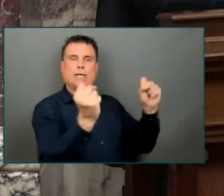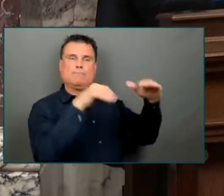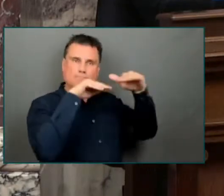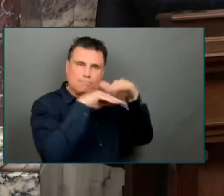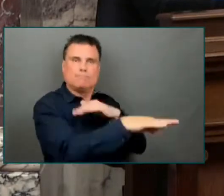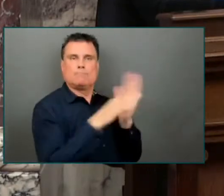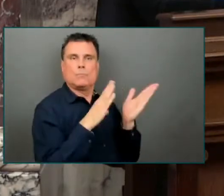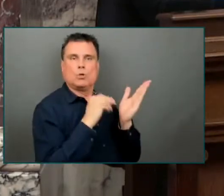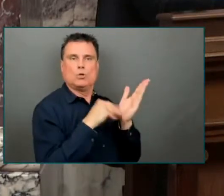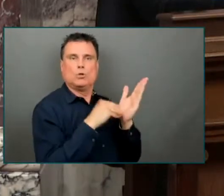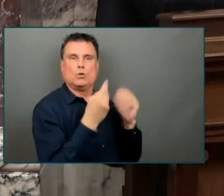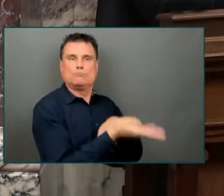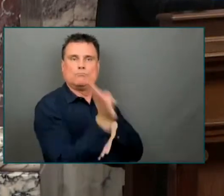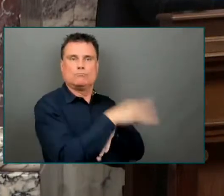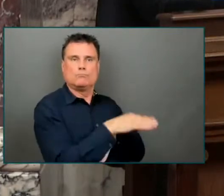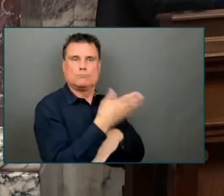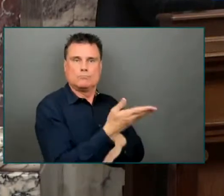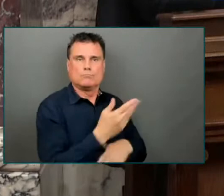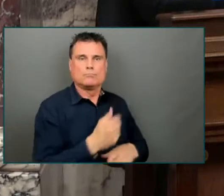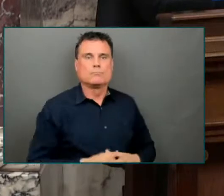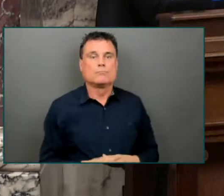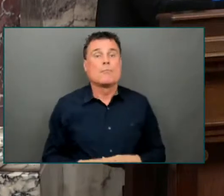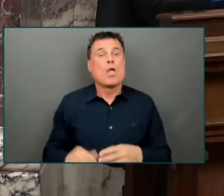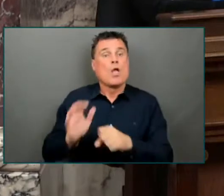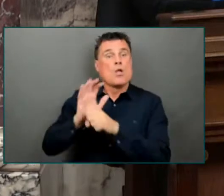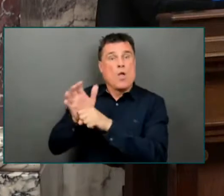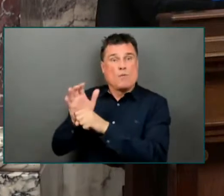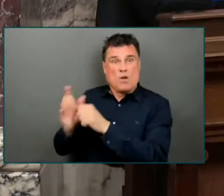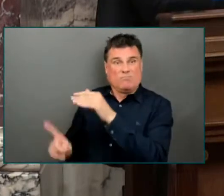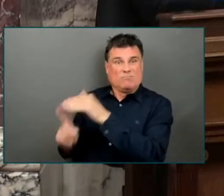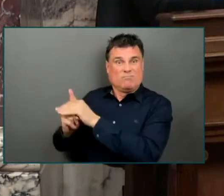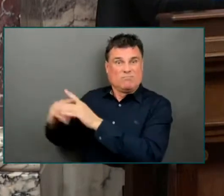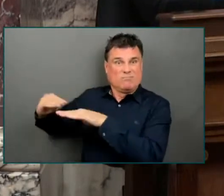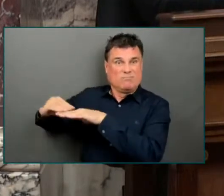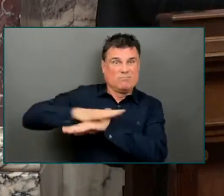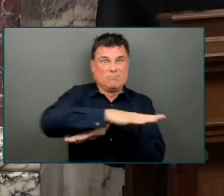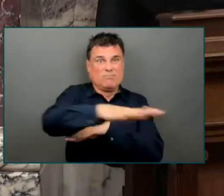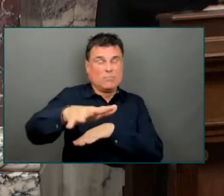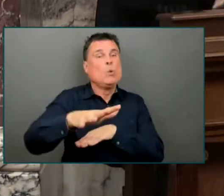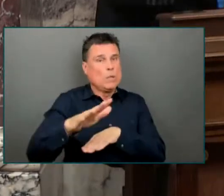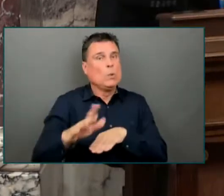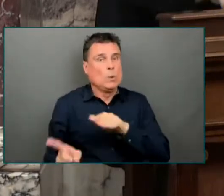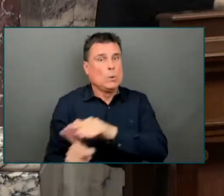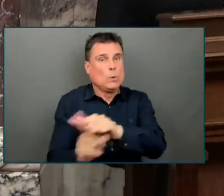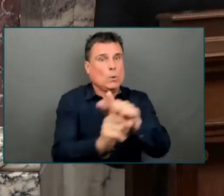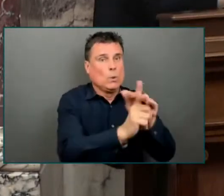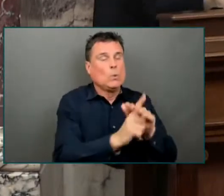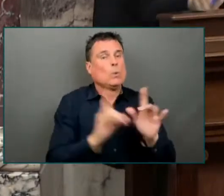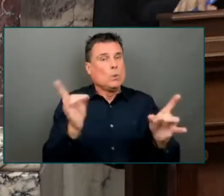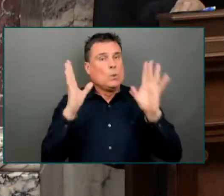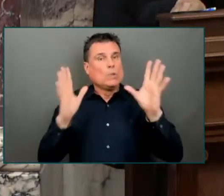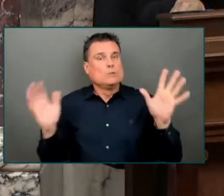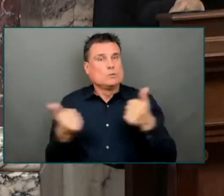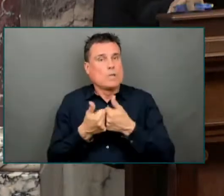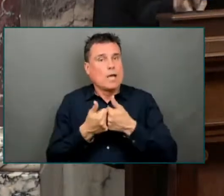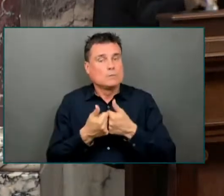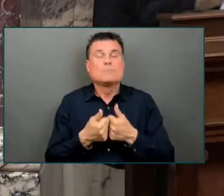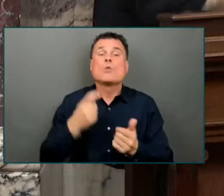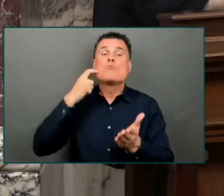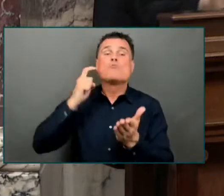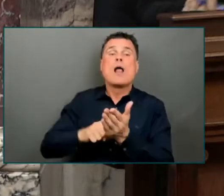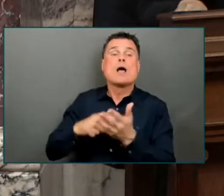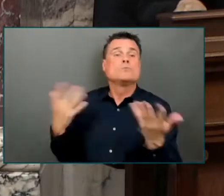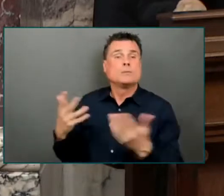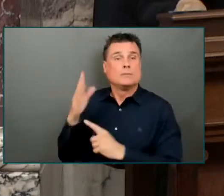difficult circumstances. In the early days of the pandemic, there was uncertainty about how its effects would be felt in different sectors and regions